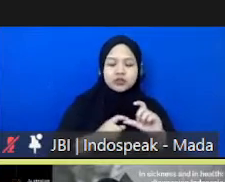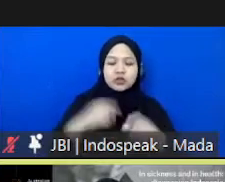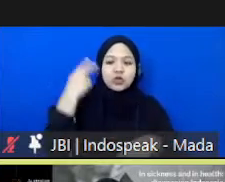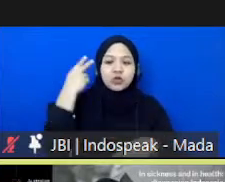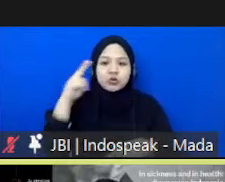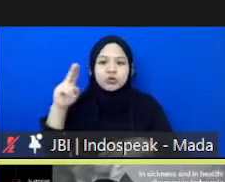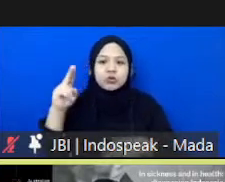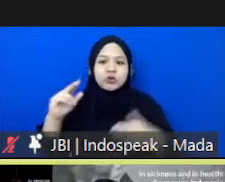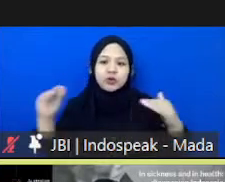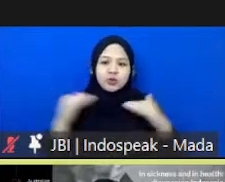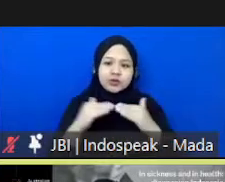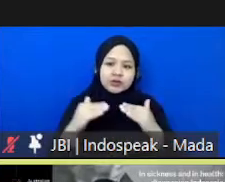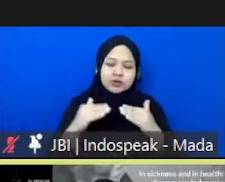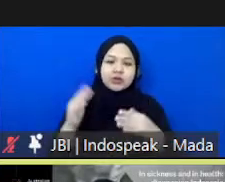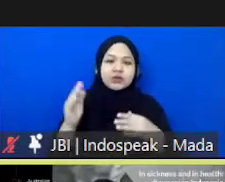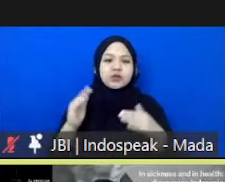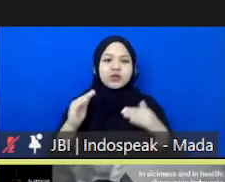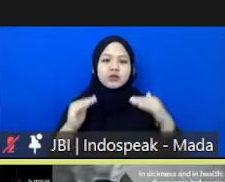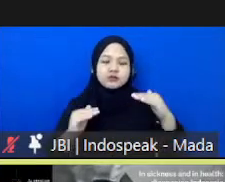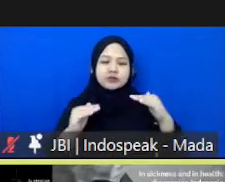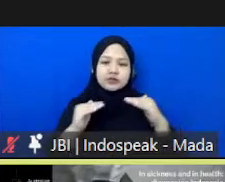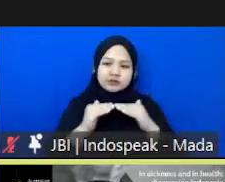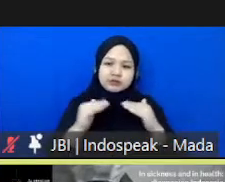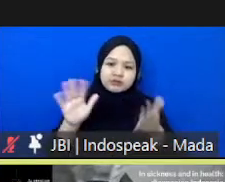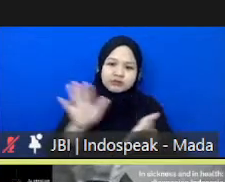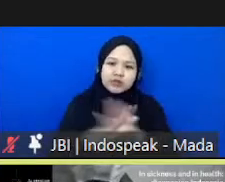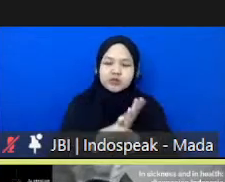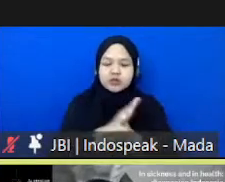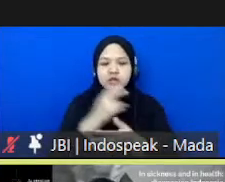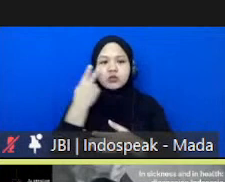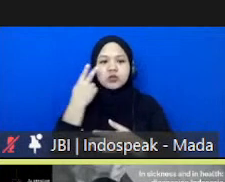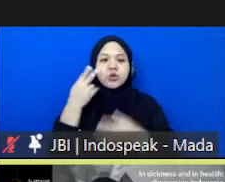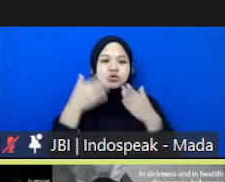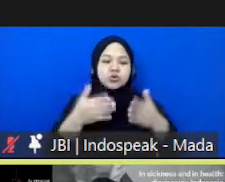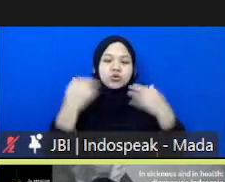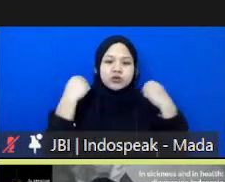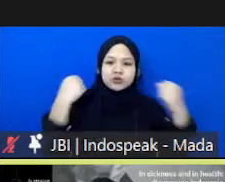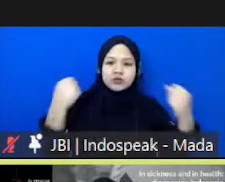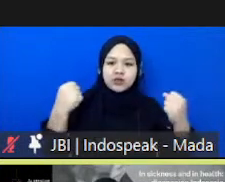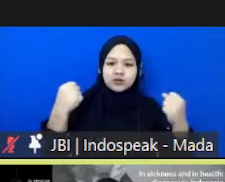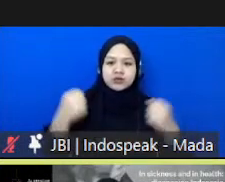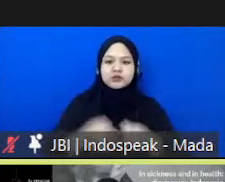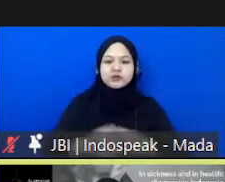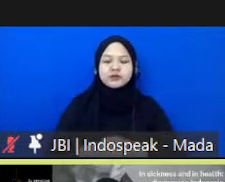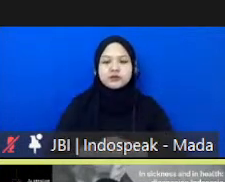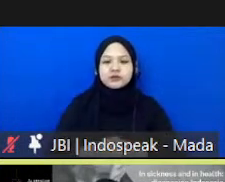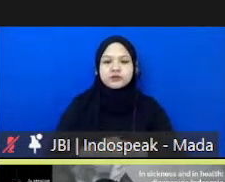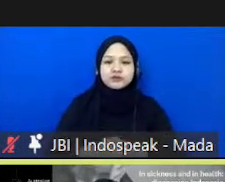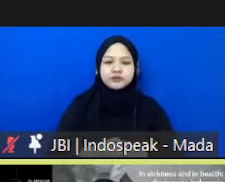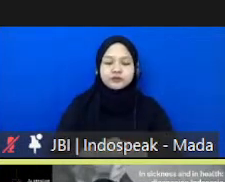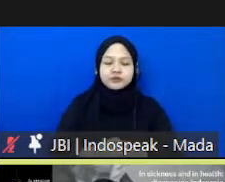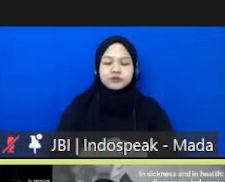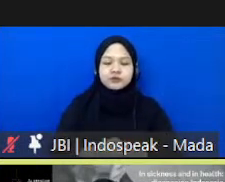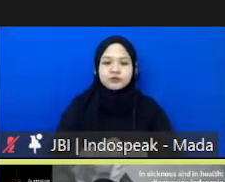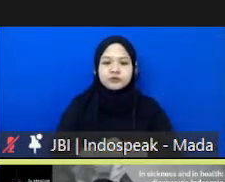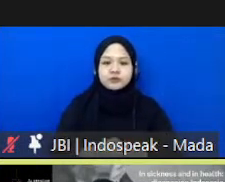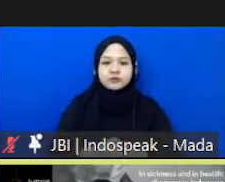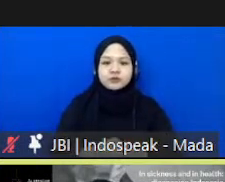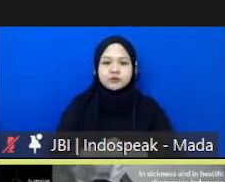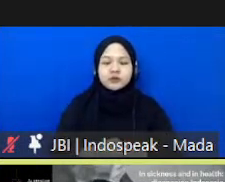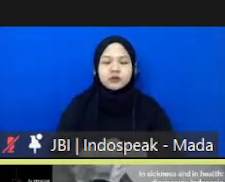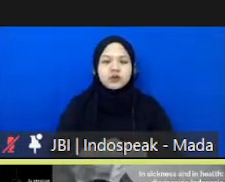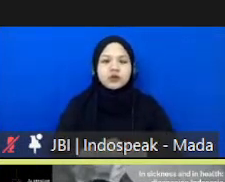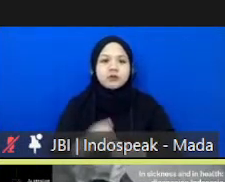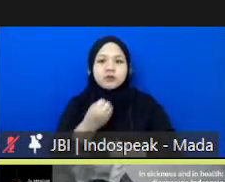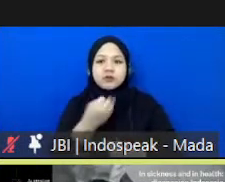inequality and inequity in healthcare outcomes. And then also more acutely the prevalence of